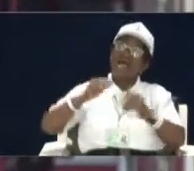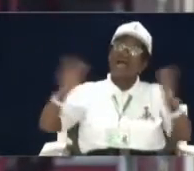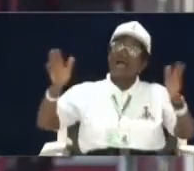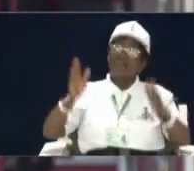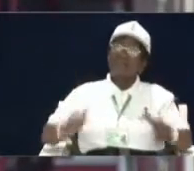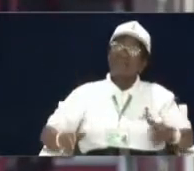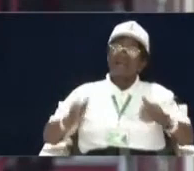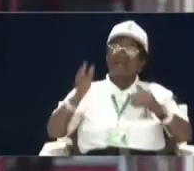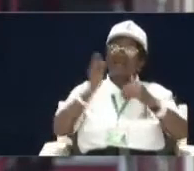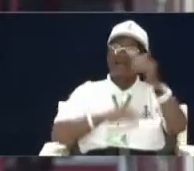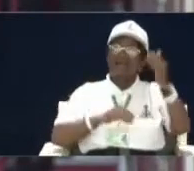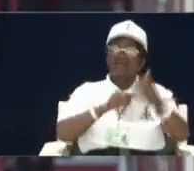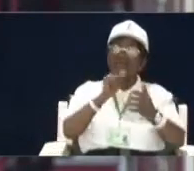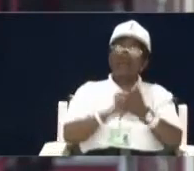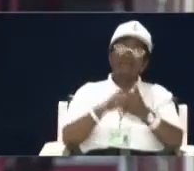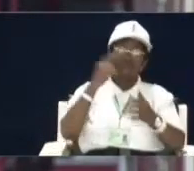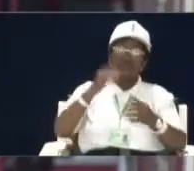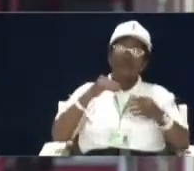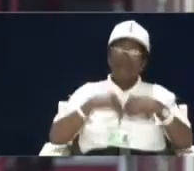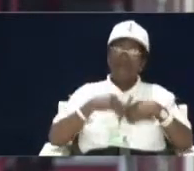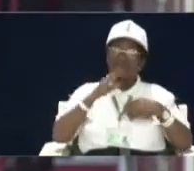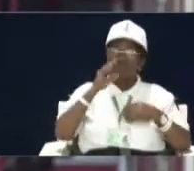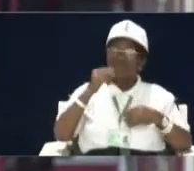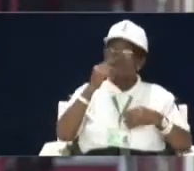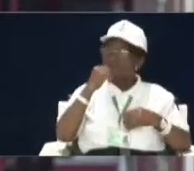than those who have been mocking you.